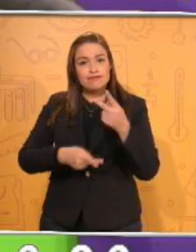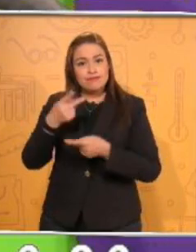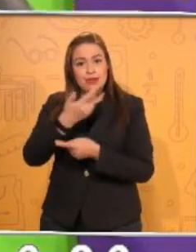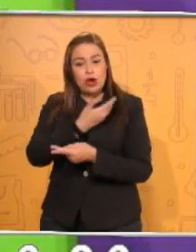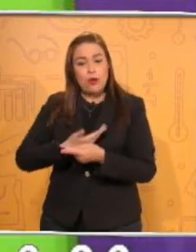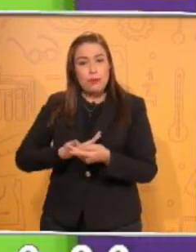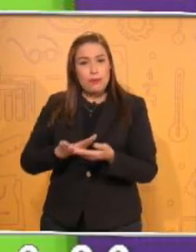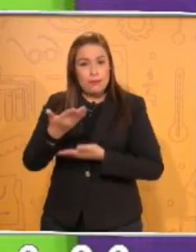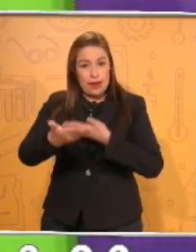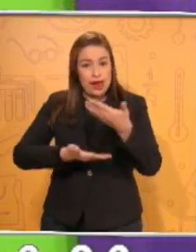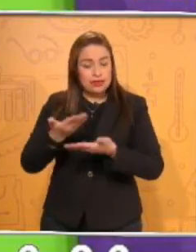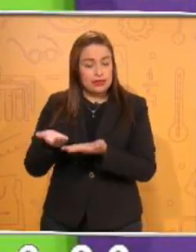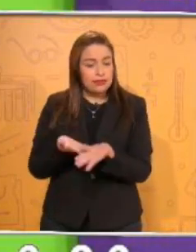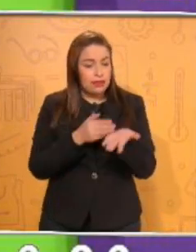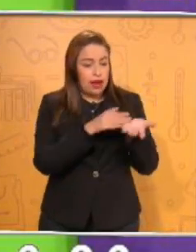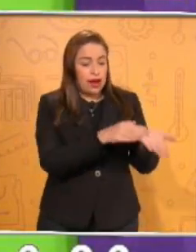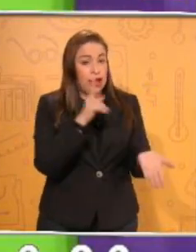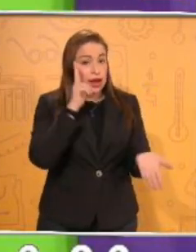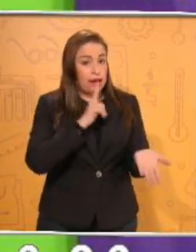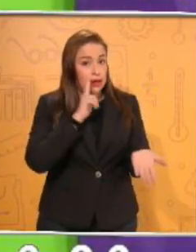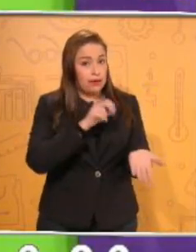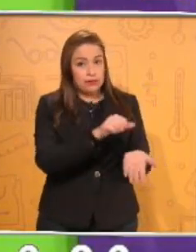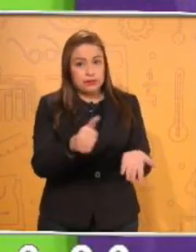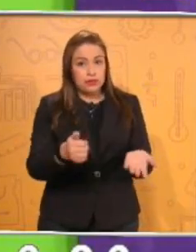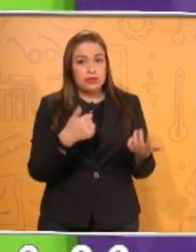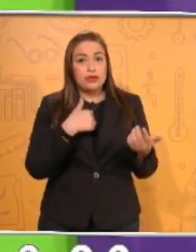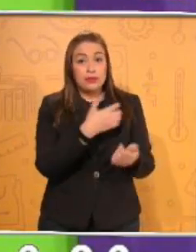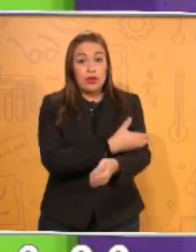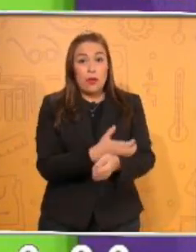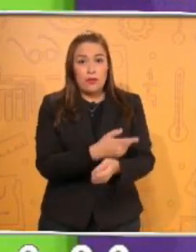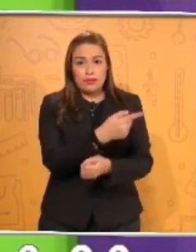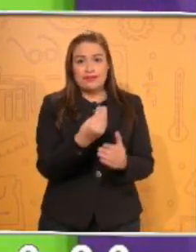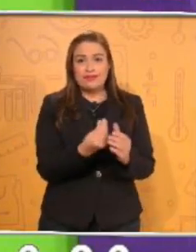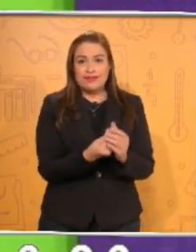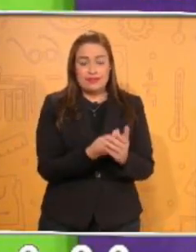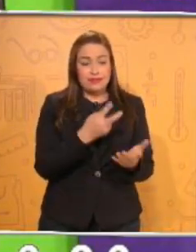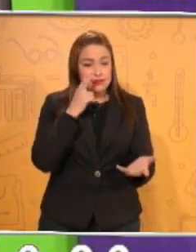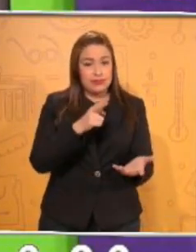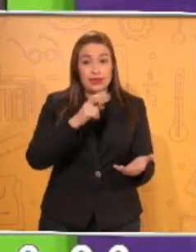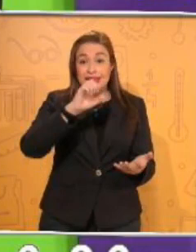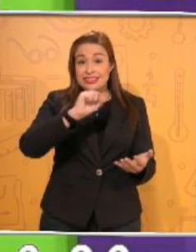the class. Sharing. Write,